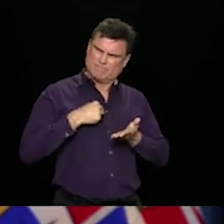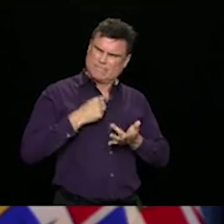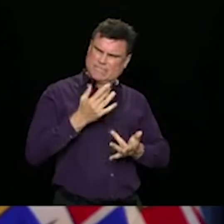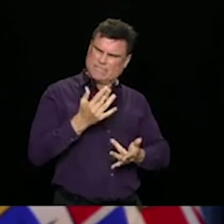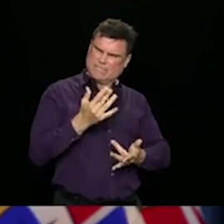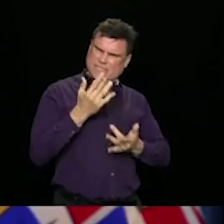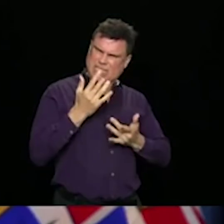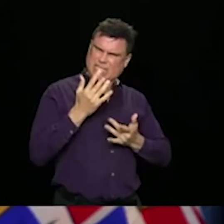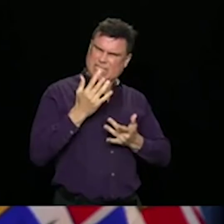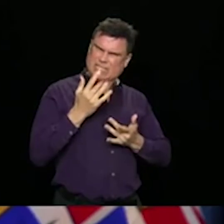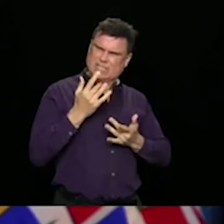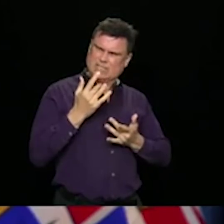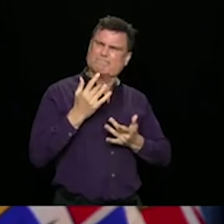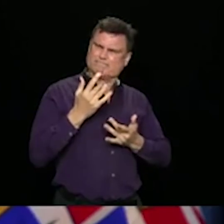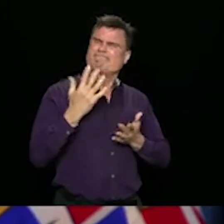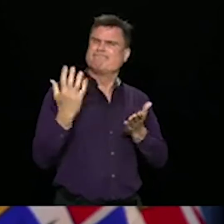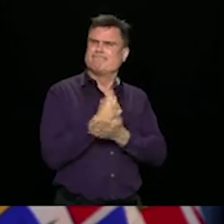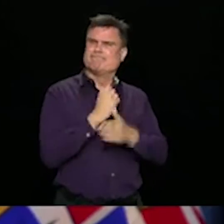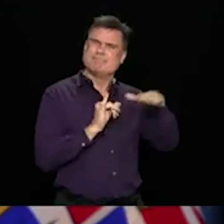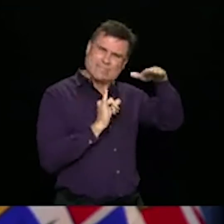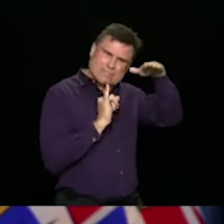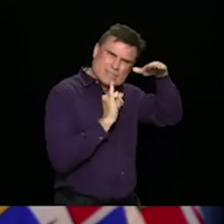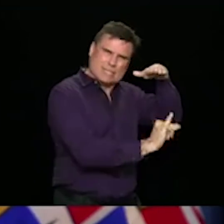need to be sure that you're not